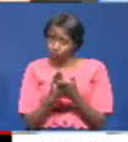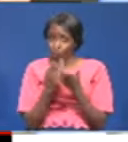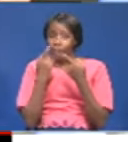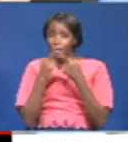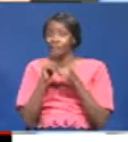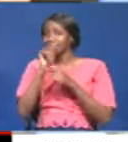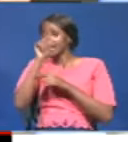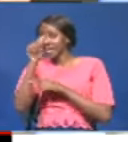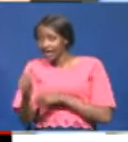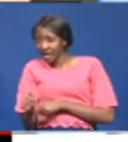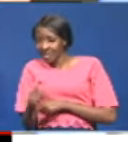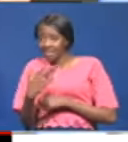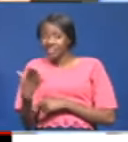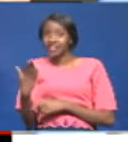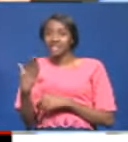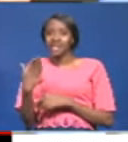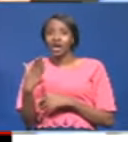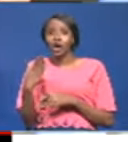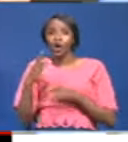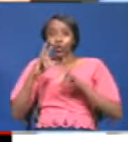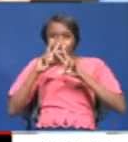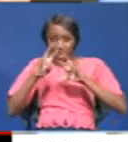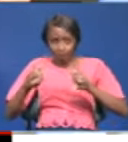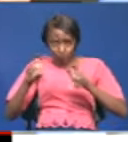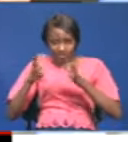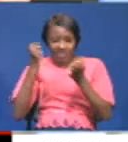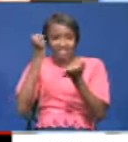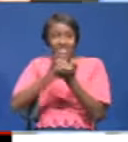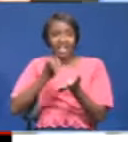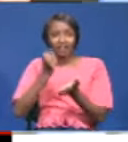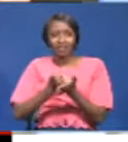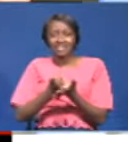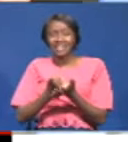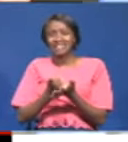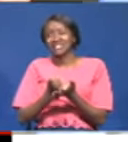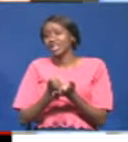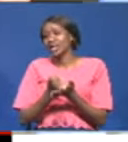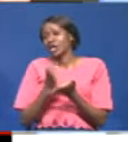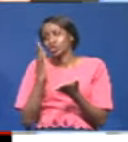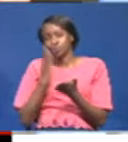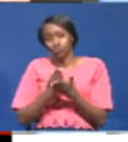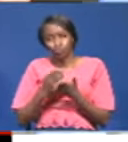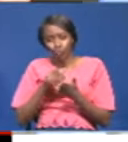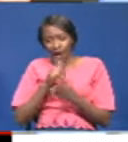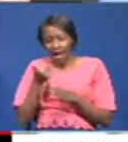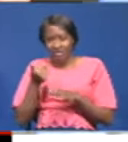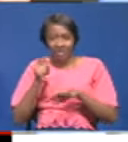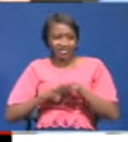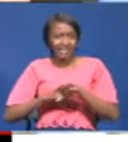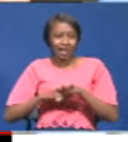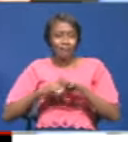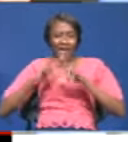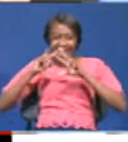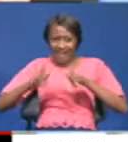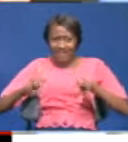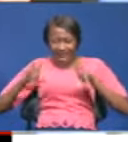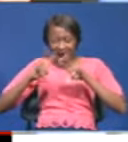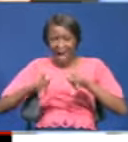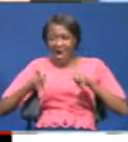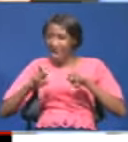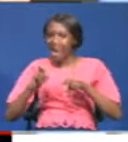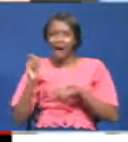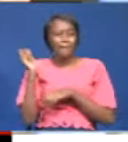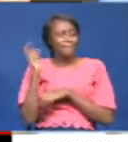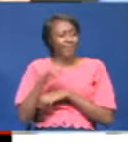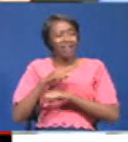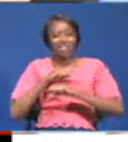of now of evidence, because to investigate this, some of these investigations we've done take months. But by the